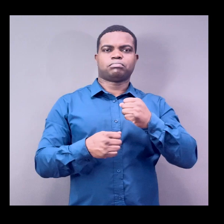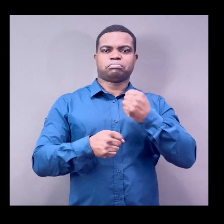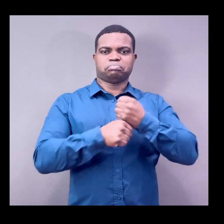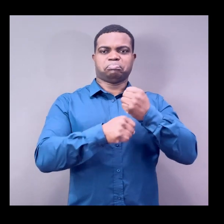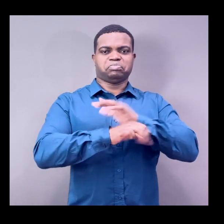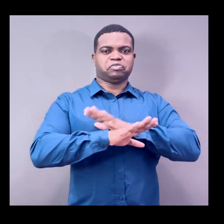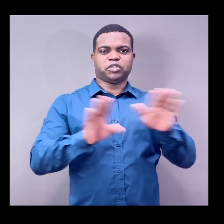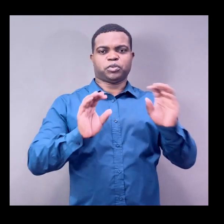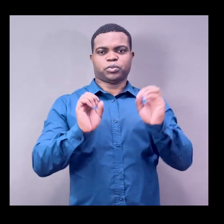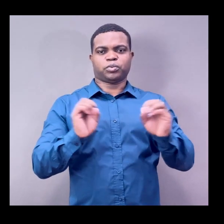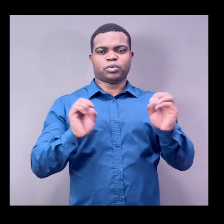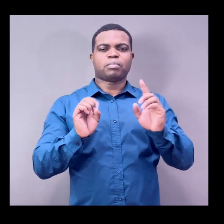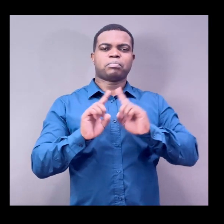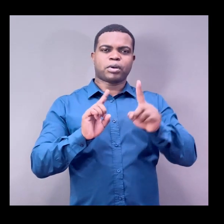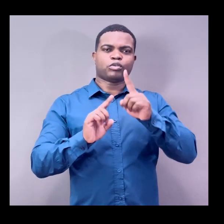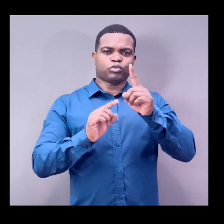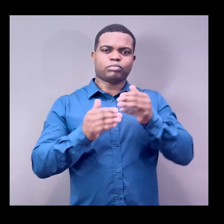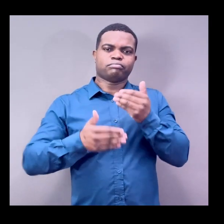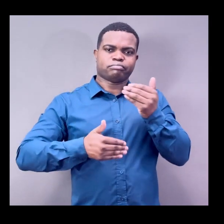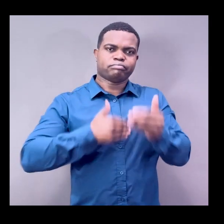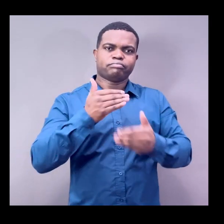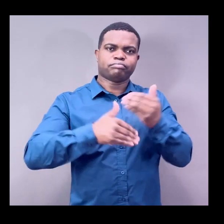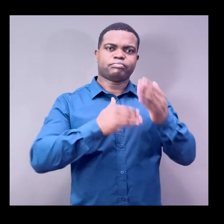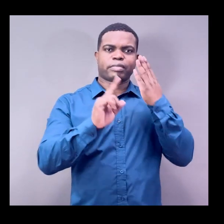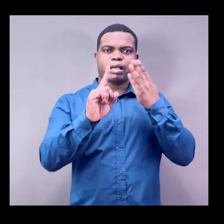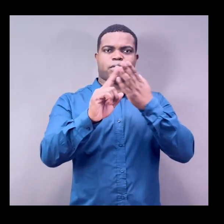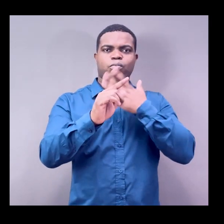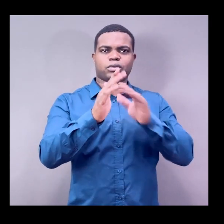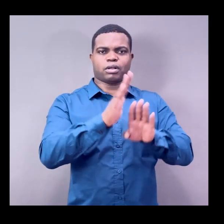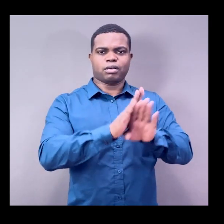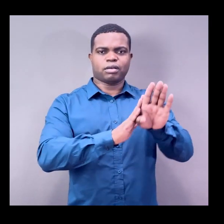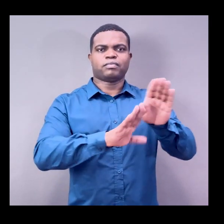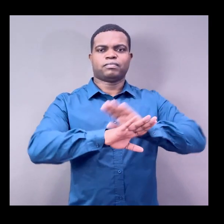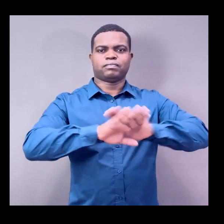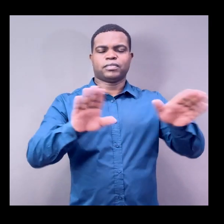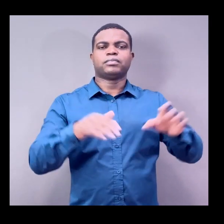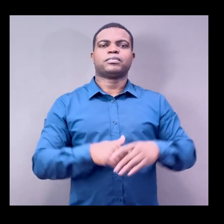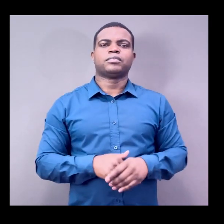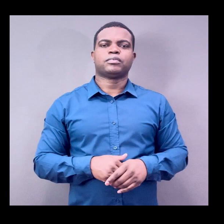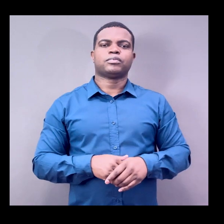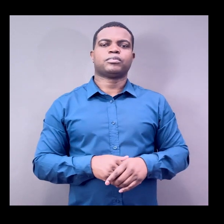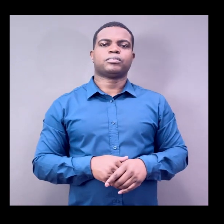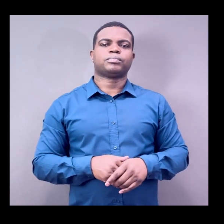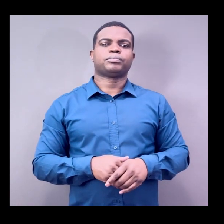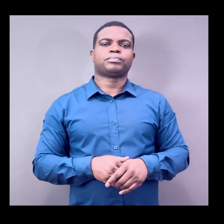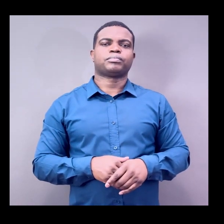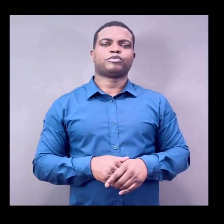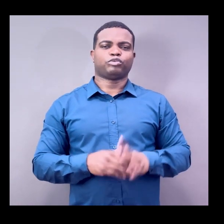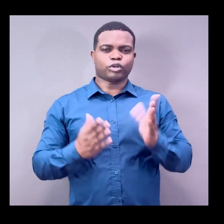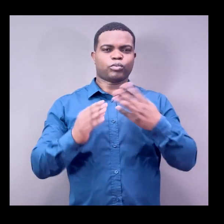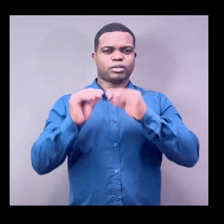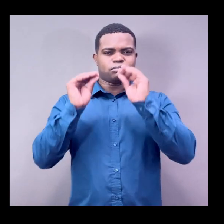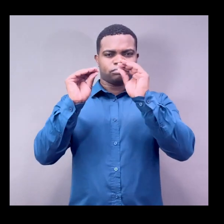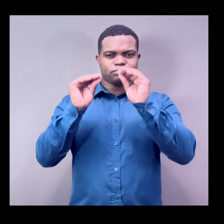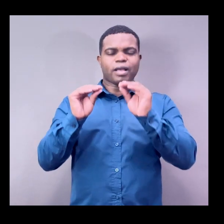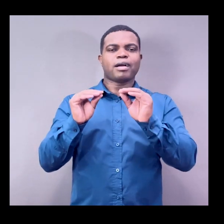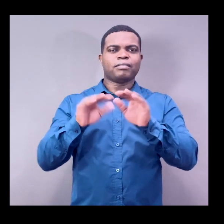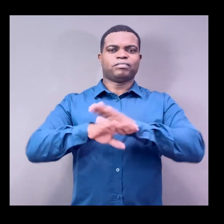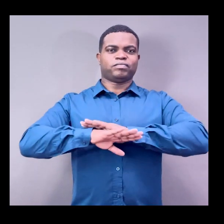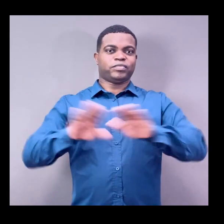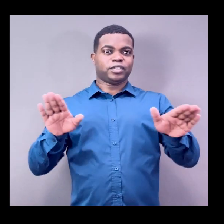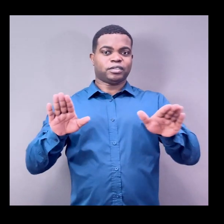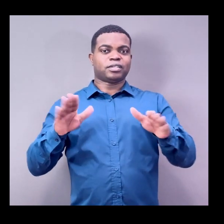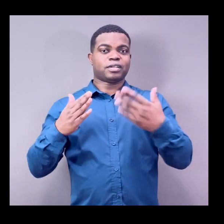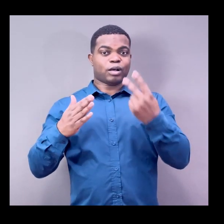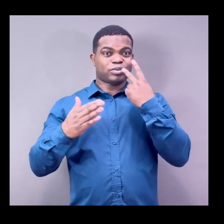been done, and here you are going to be writing the percentage. So let's say that here everything has been done. That means